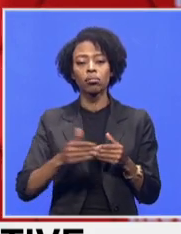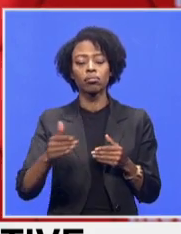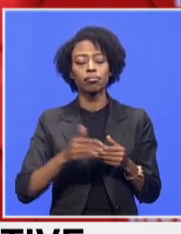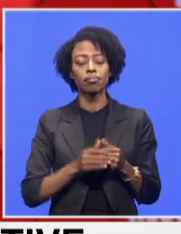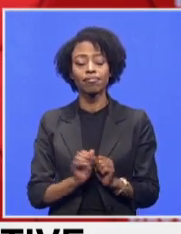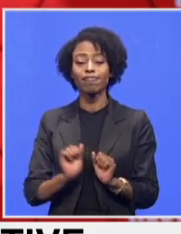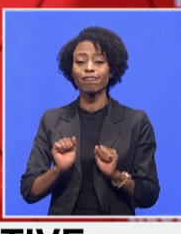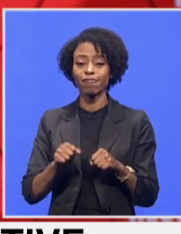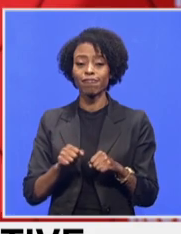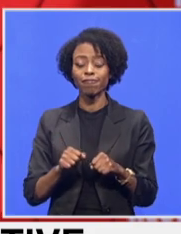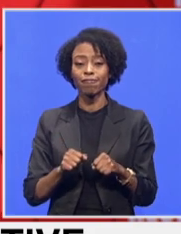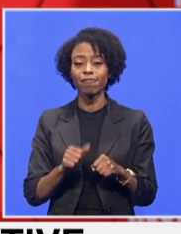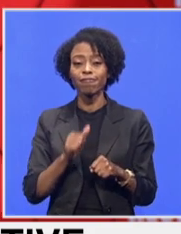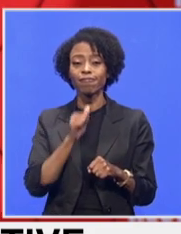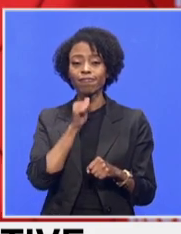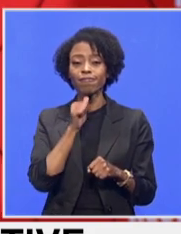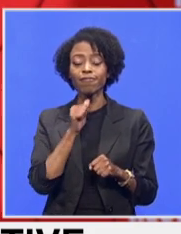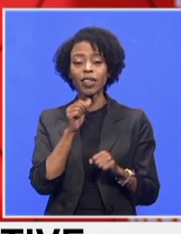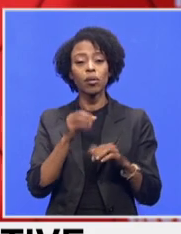Despite the glaring crisis,